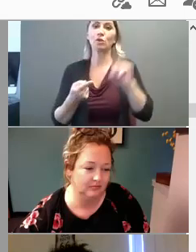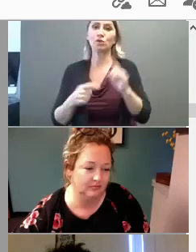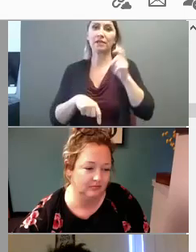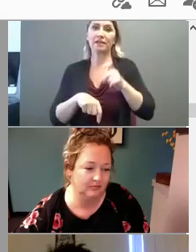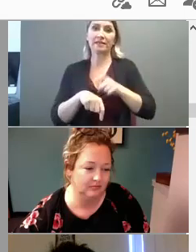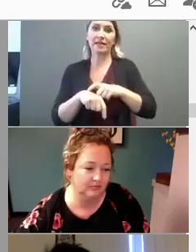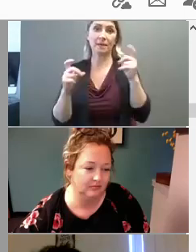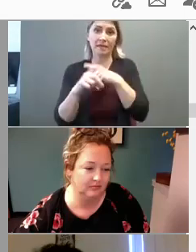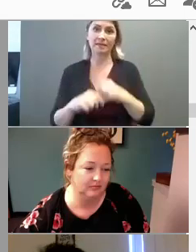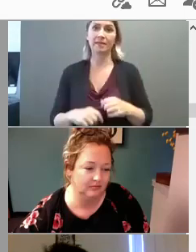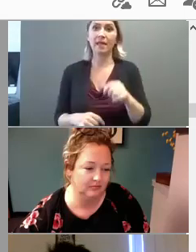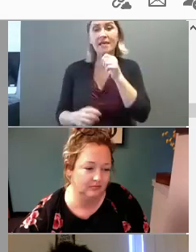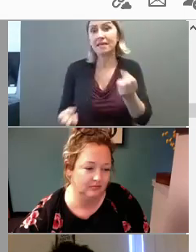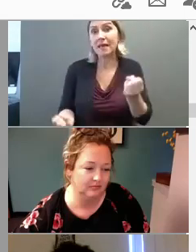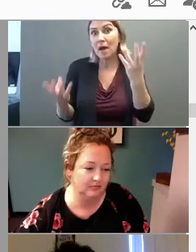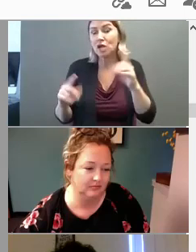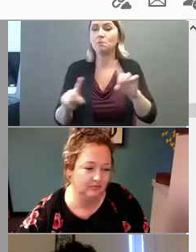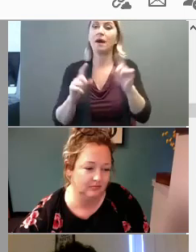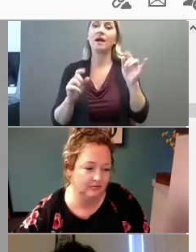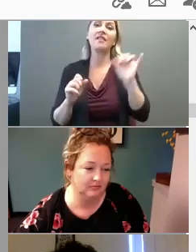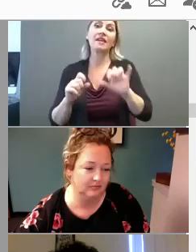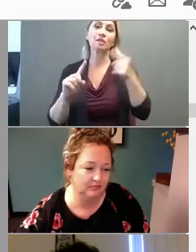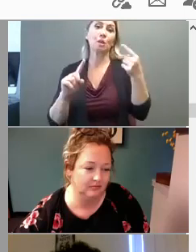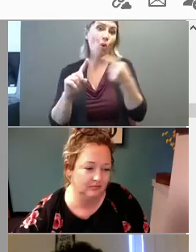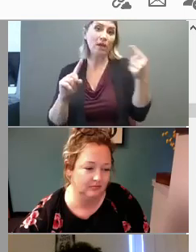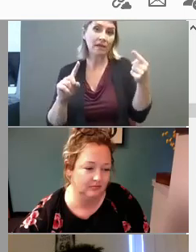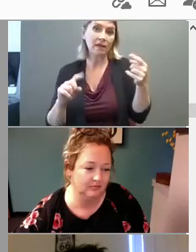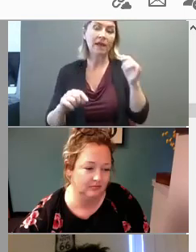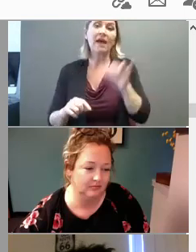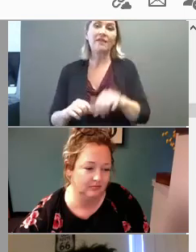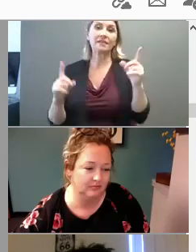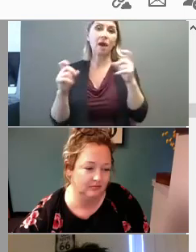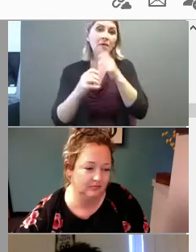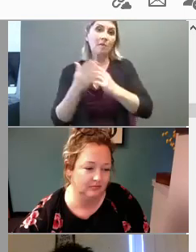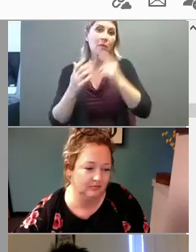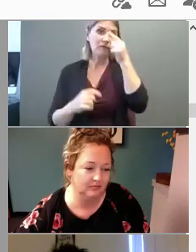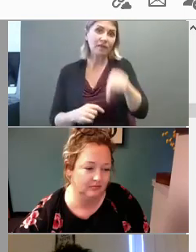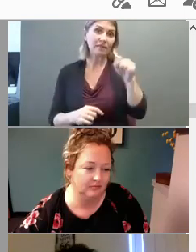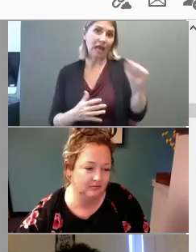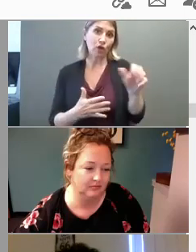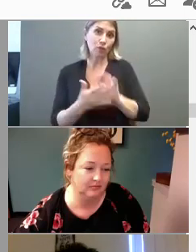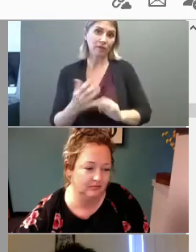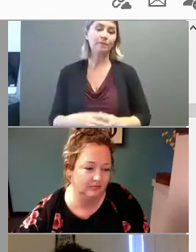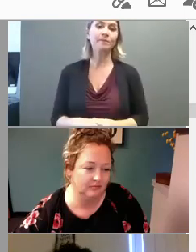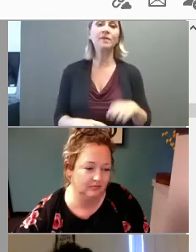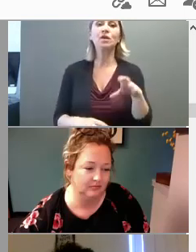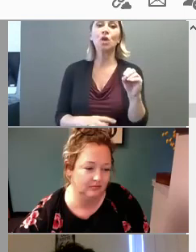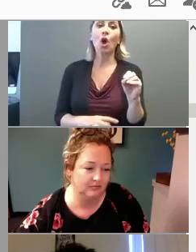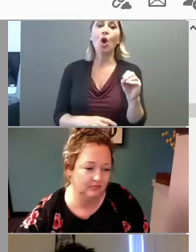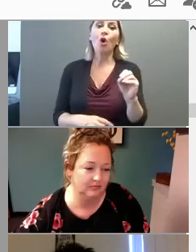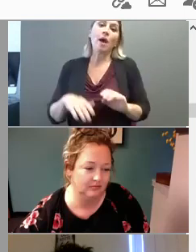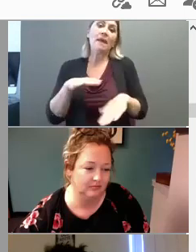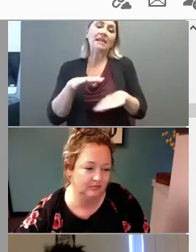It is not that large, but that is the main point, and that is the main complicated part of this algorithm. Okay, so